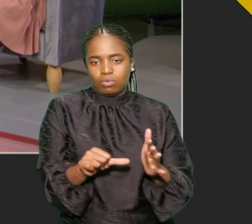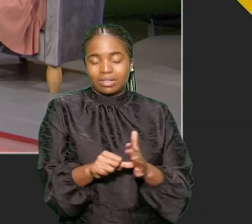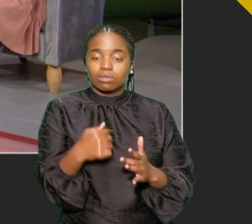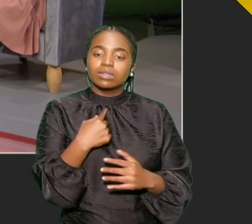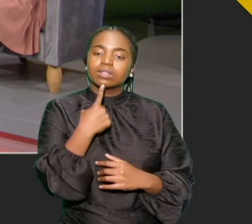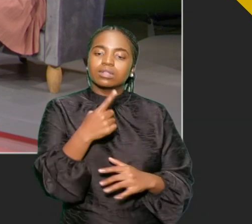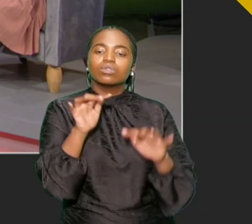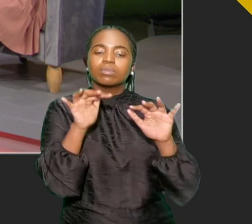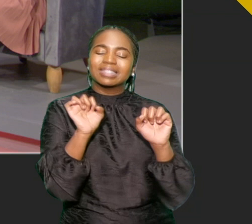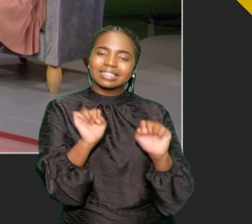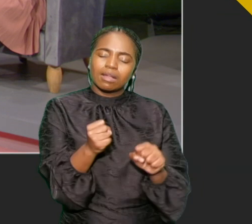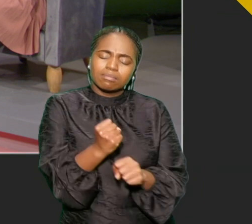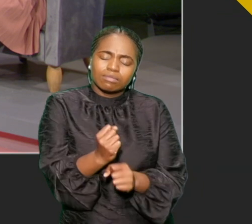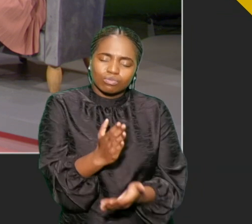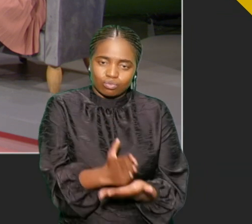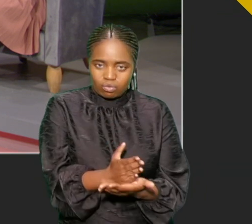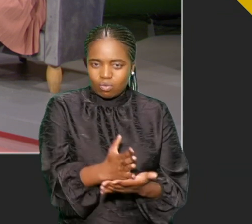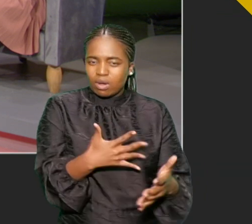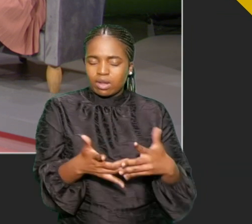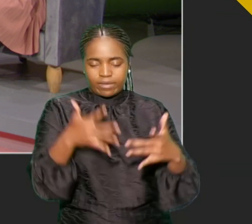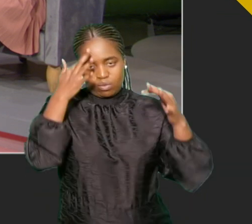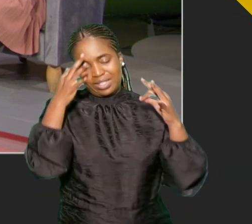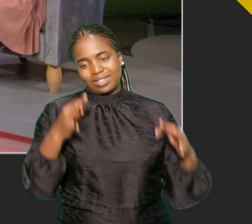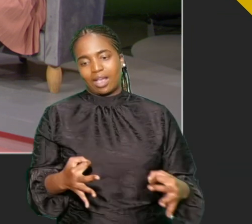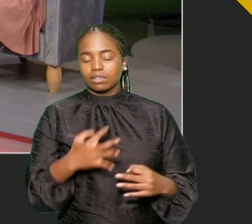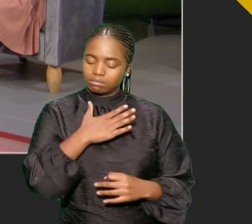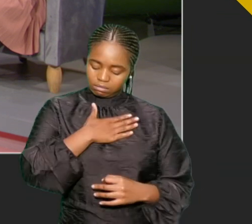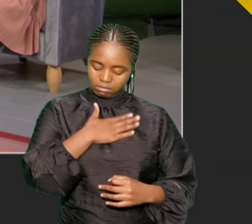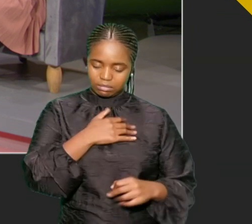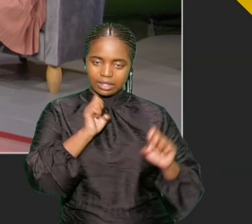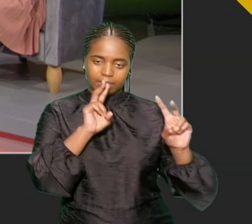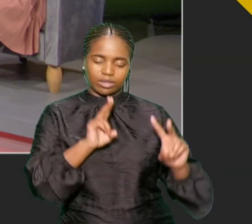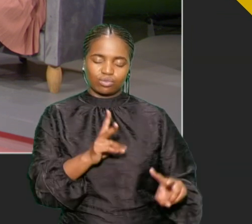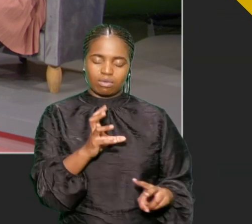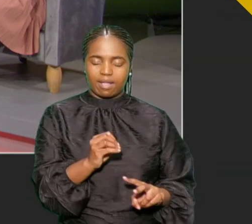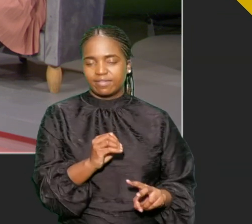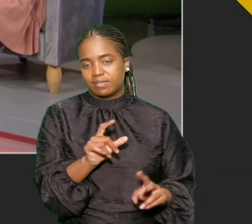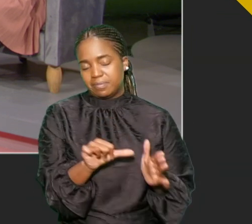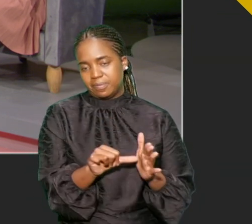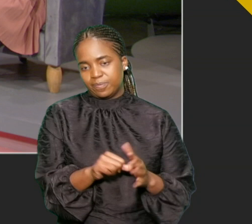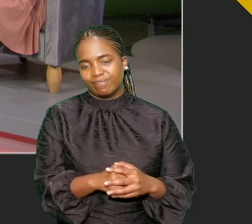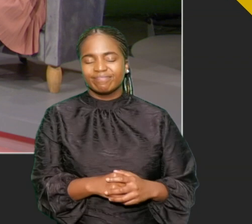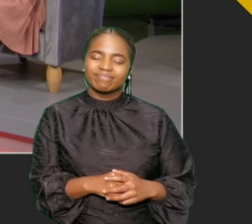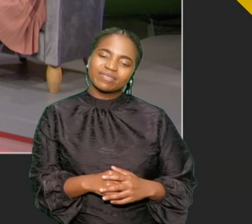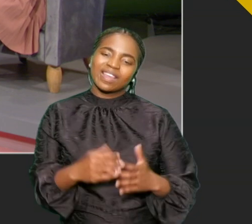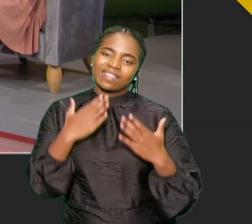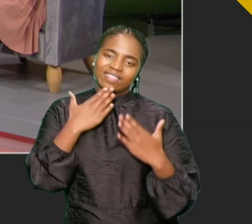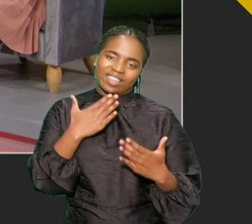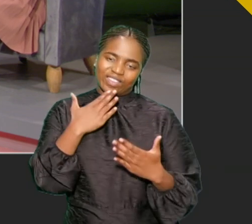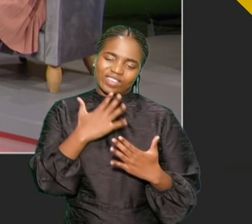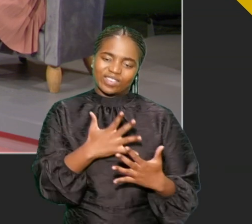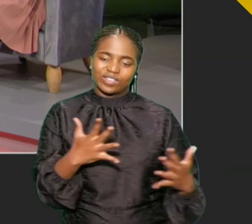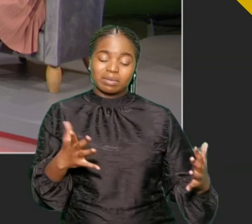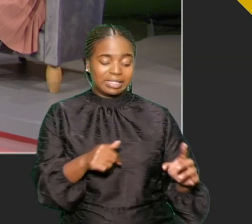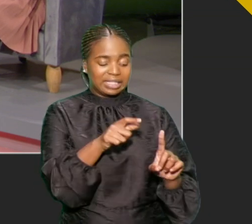to people, Hore. Make sure, Hore, whatever decision you make, it brings you peace, and that's what matters. Thank you very much, Kwanele. Kwanele